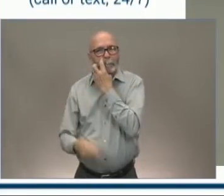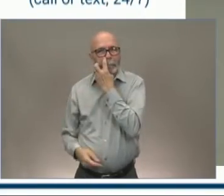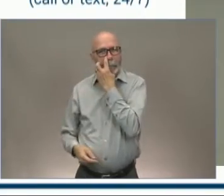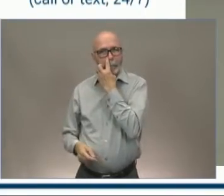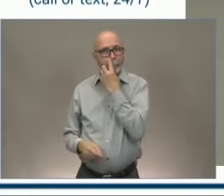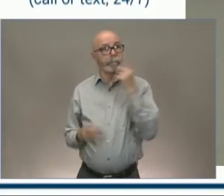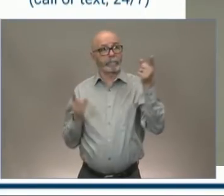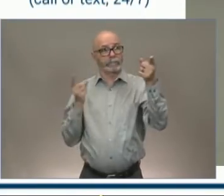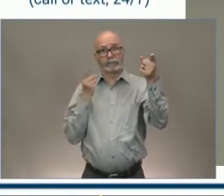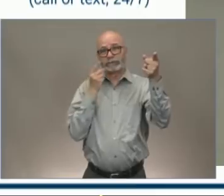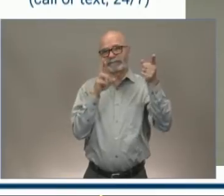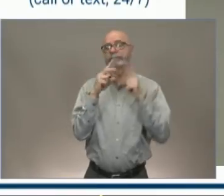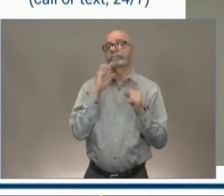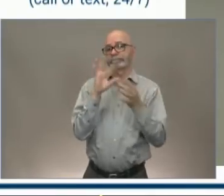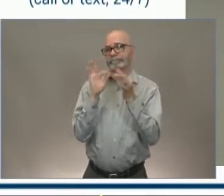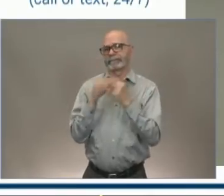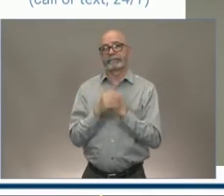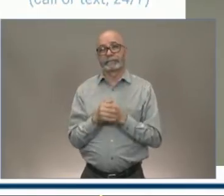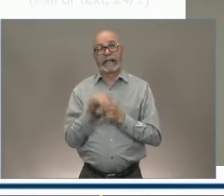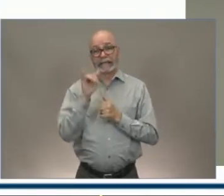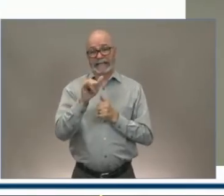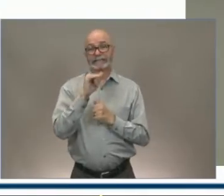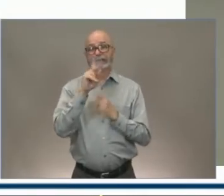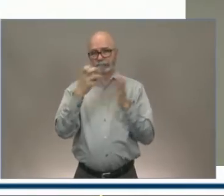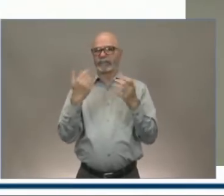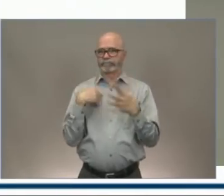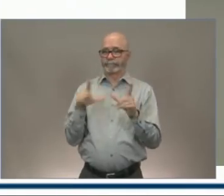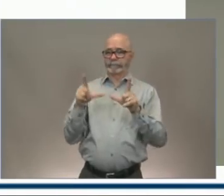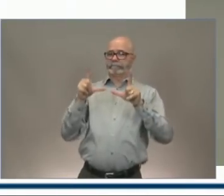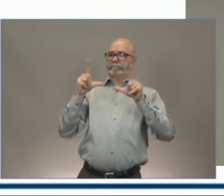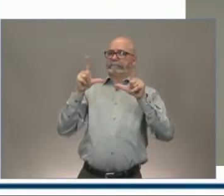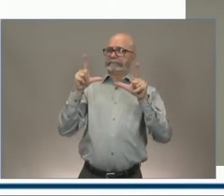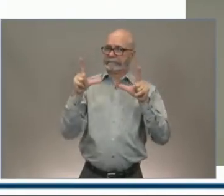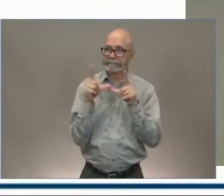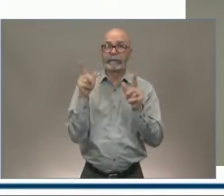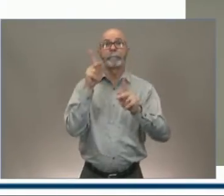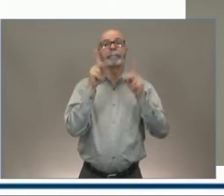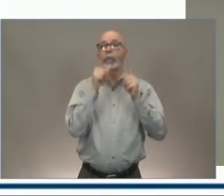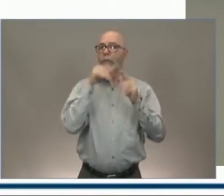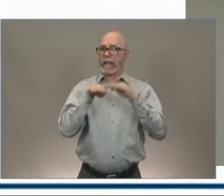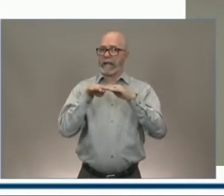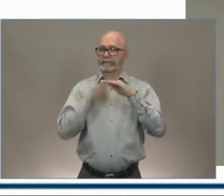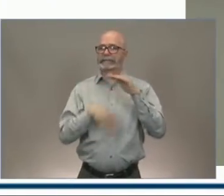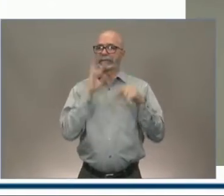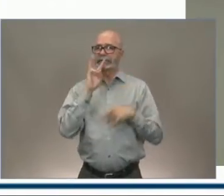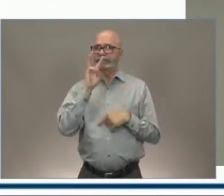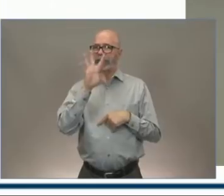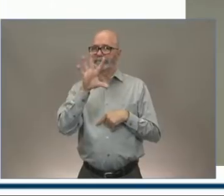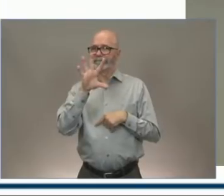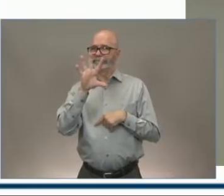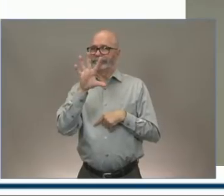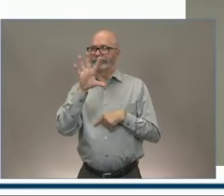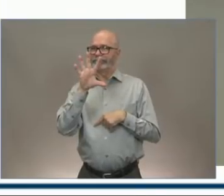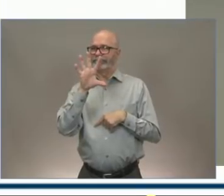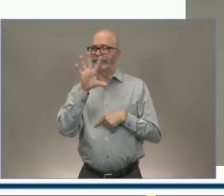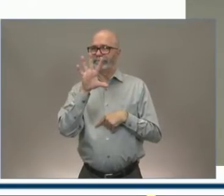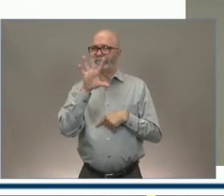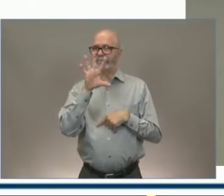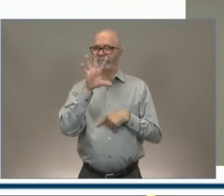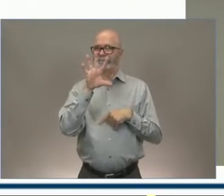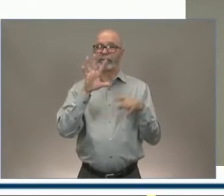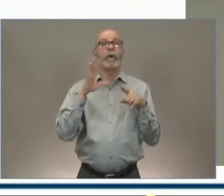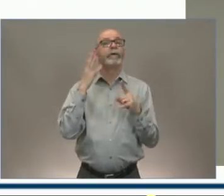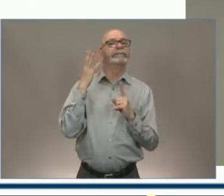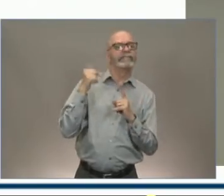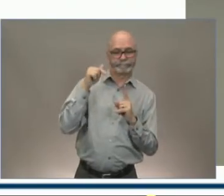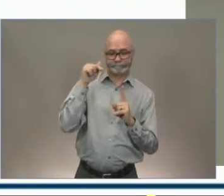it. First of all, it's only licensed for under 65 because of the lower effectiveness from an individual